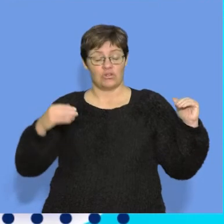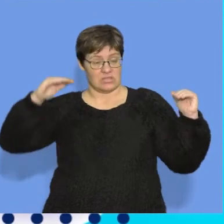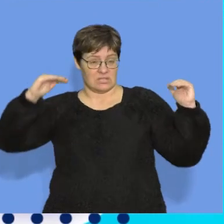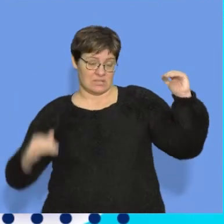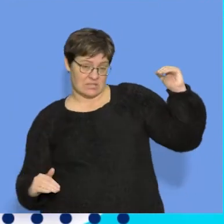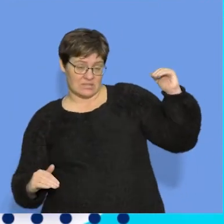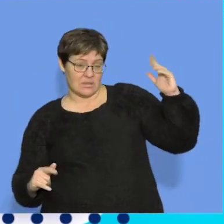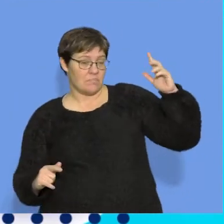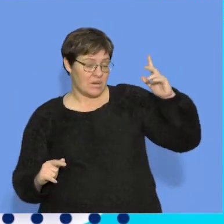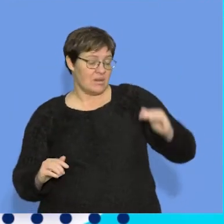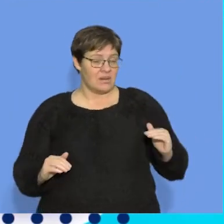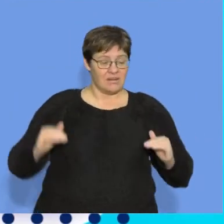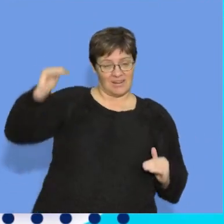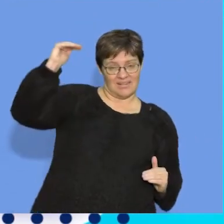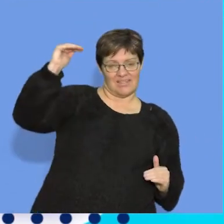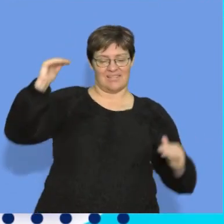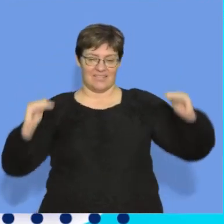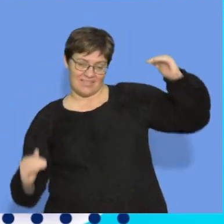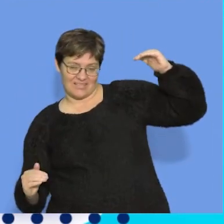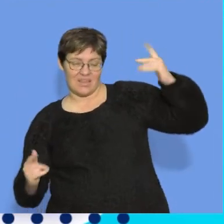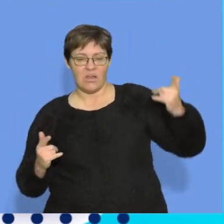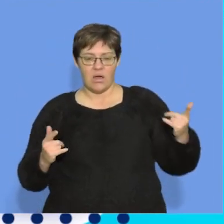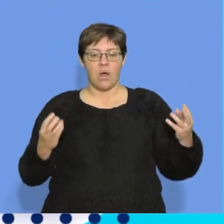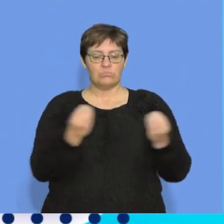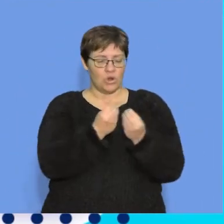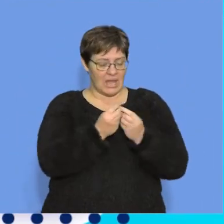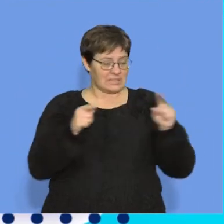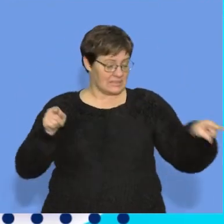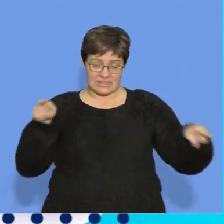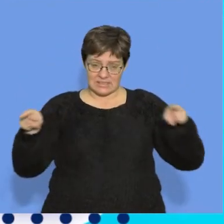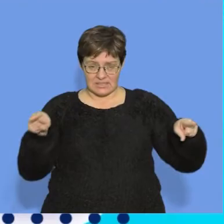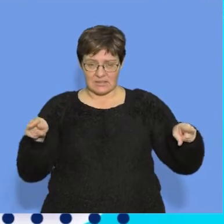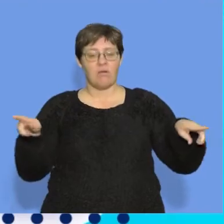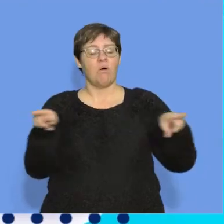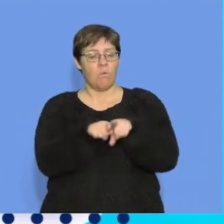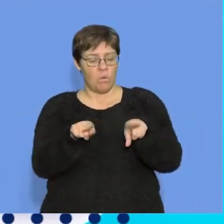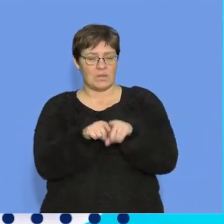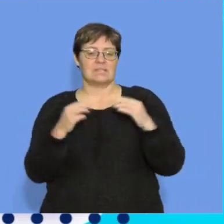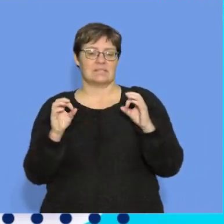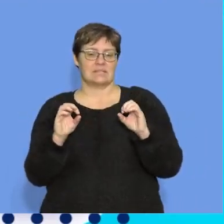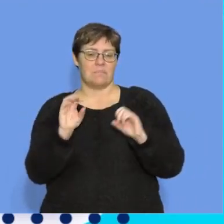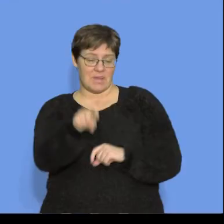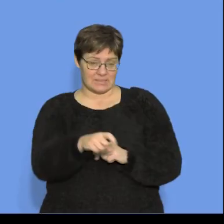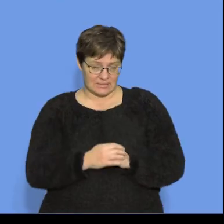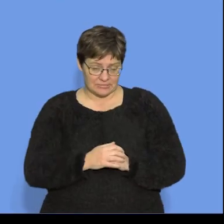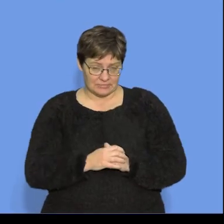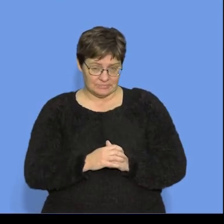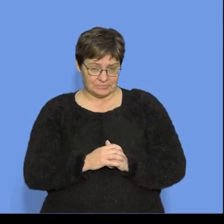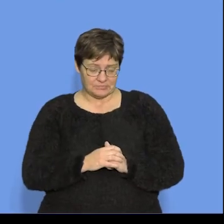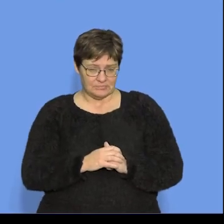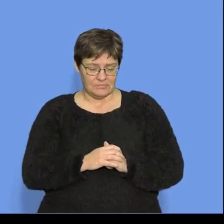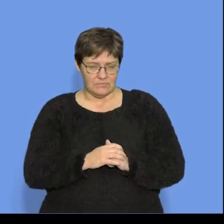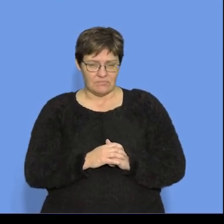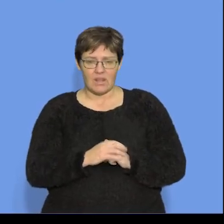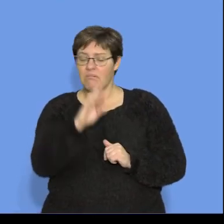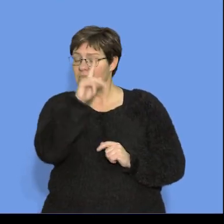increases, the hydrogen ion must decrease. The product of the two have to always be the same. And so we